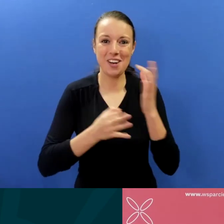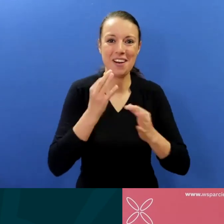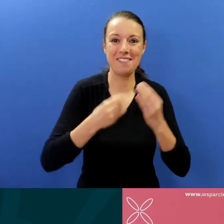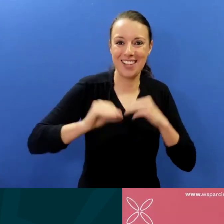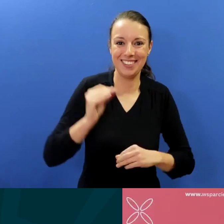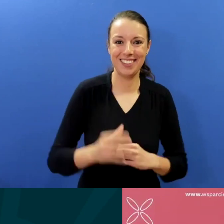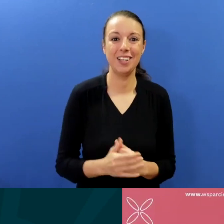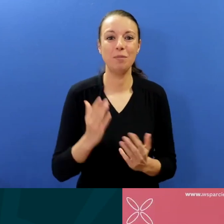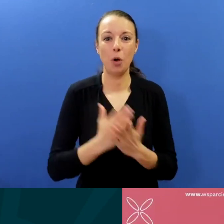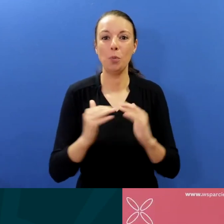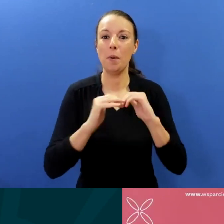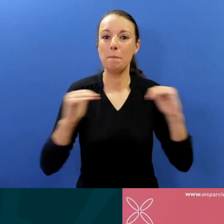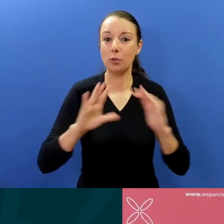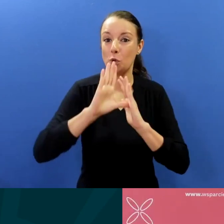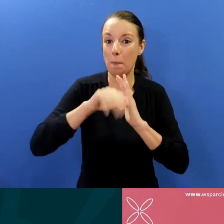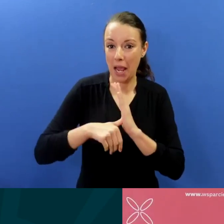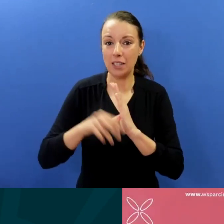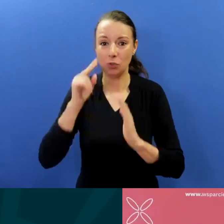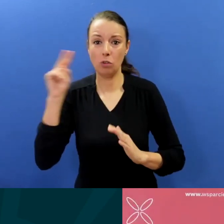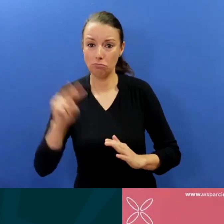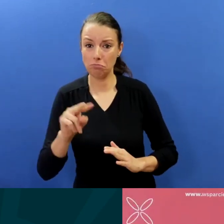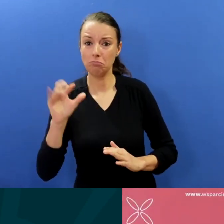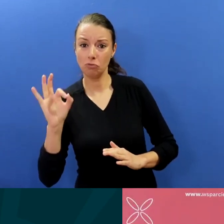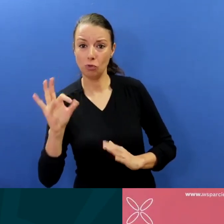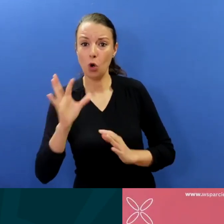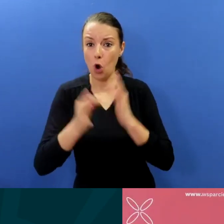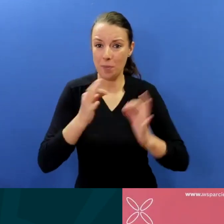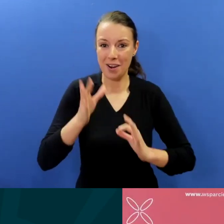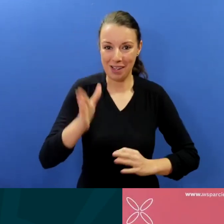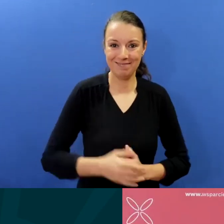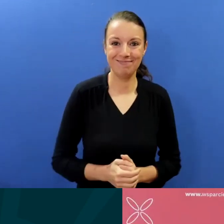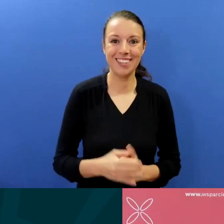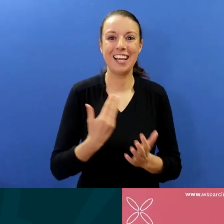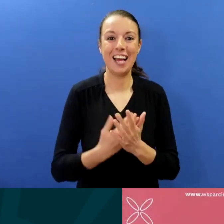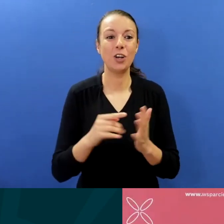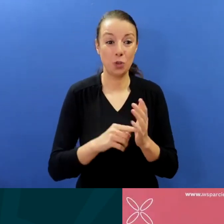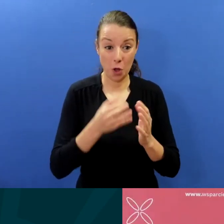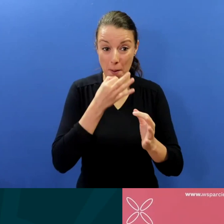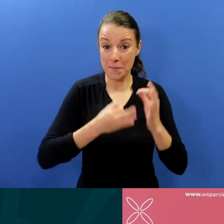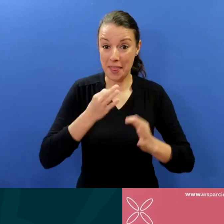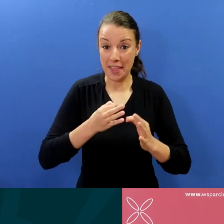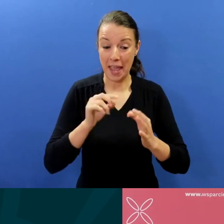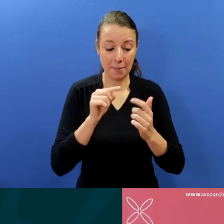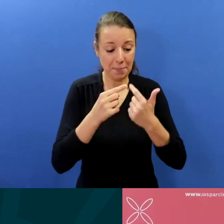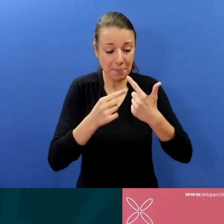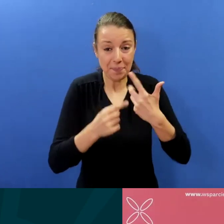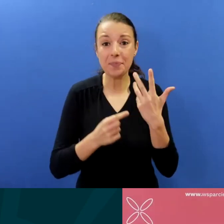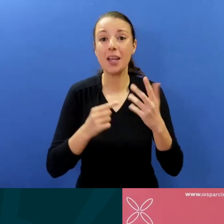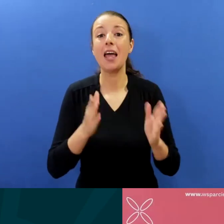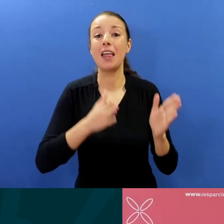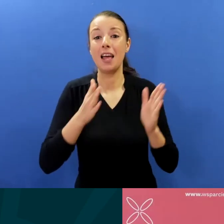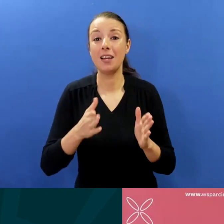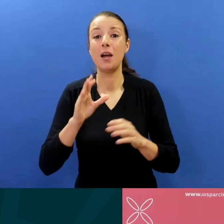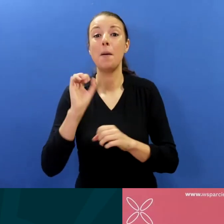part of the seminar, when we speak about how it happens, how it works at the city level, at town level. So the